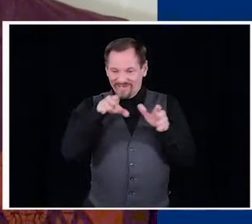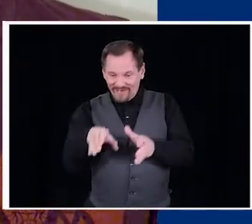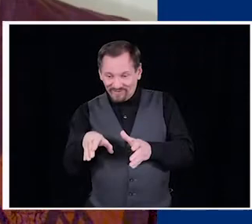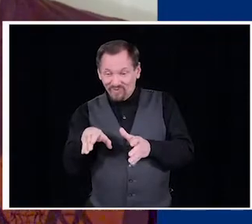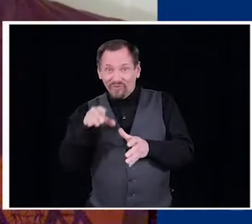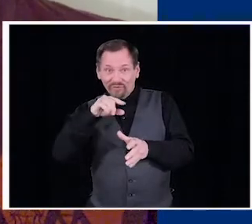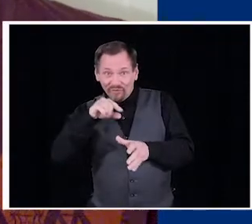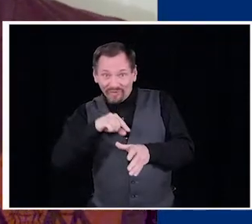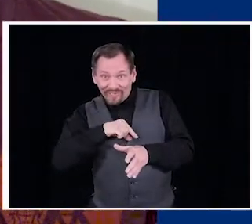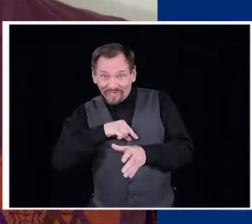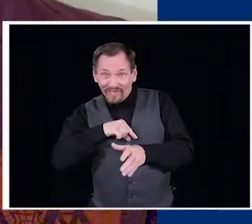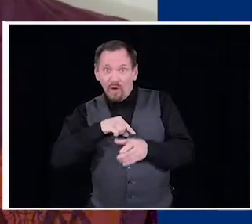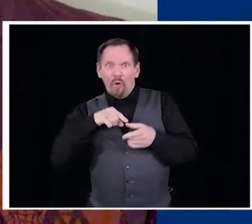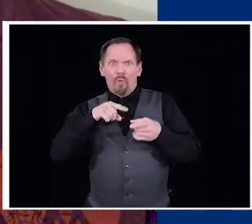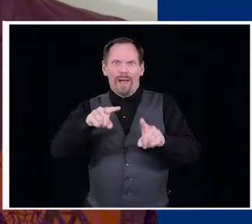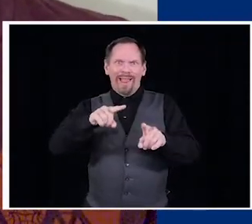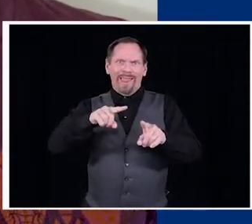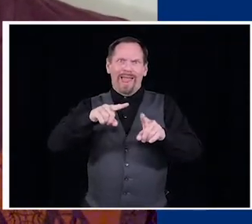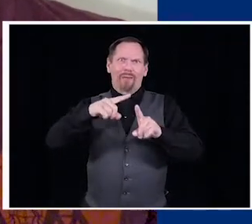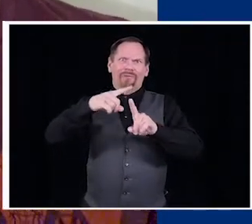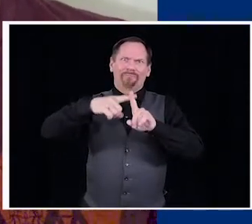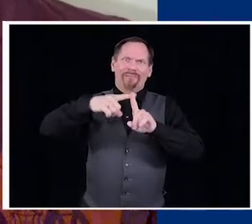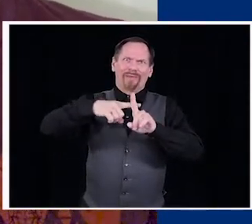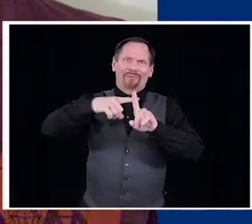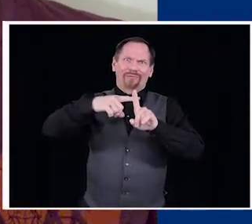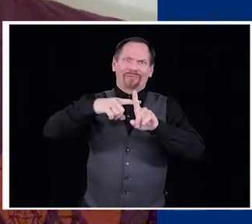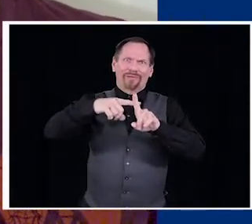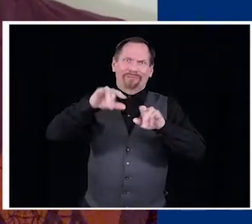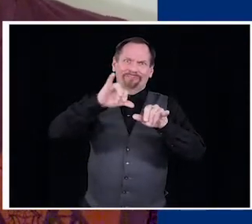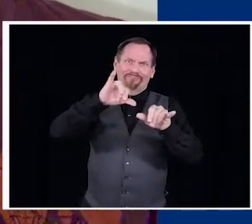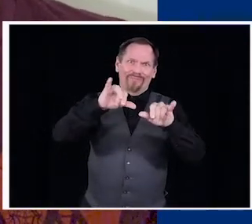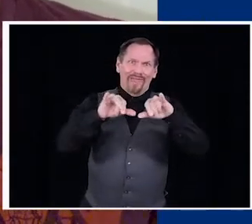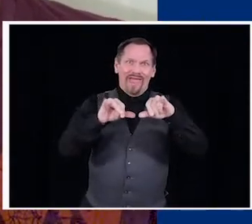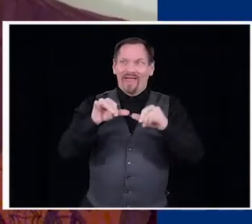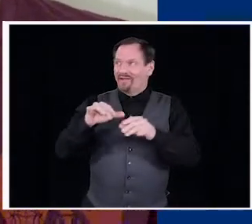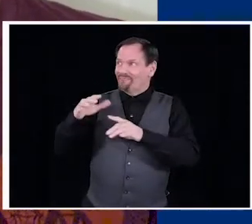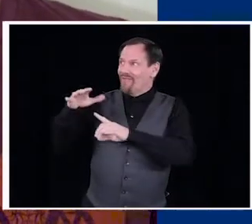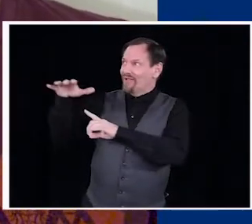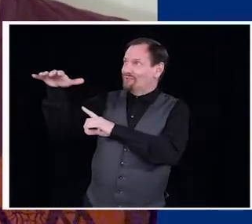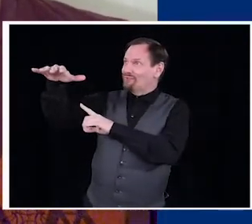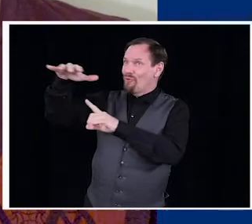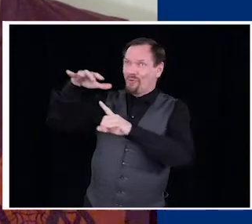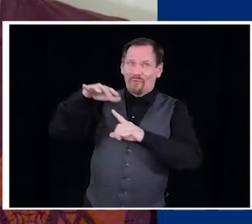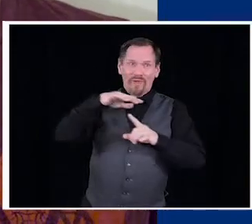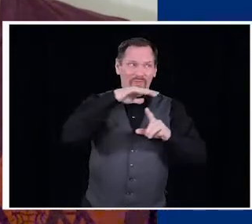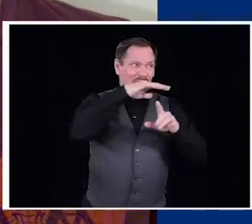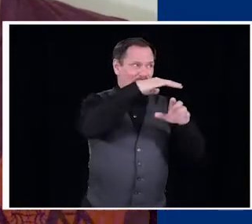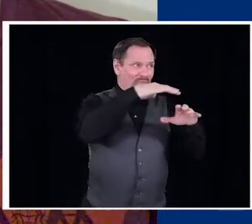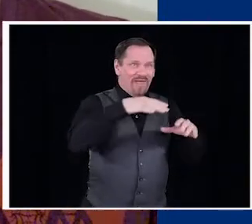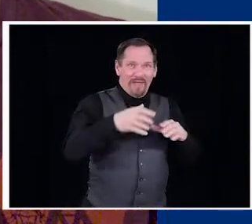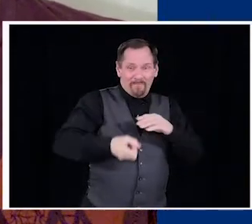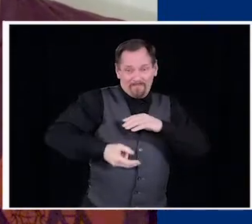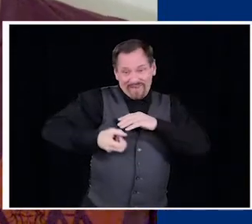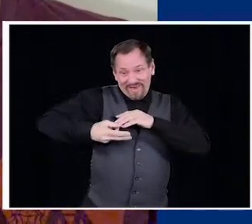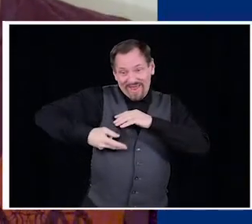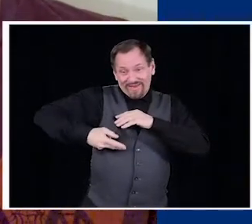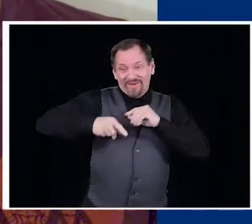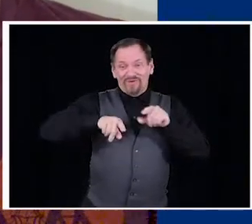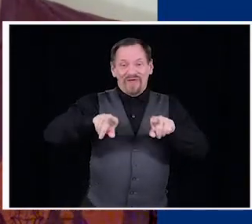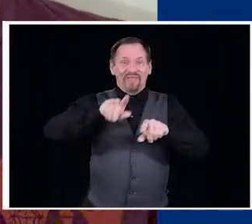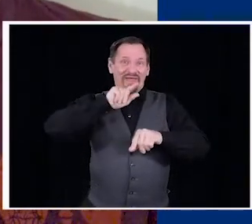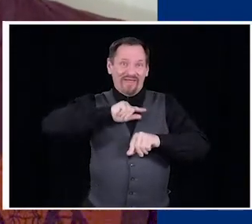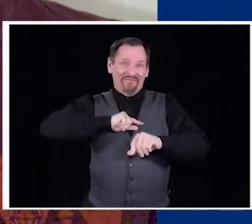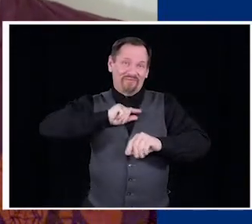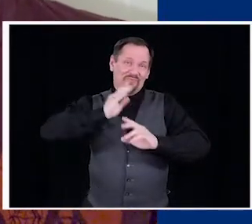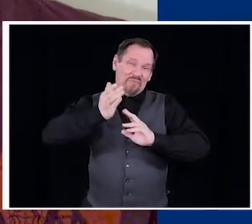turkey while I was taking temperature sensor measurements and flying my drone around the room at midnight on Thanksgiving break.